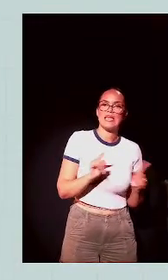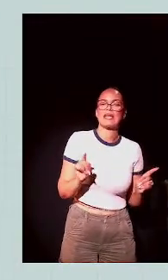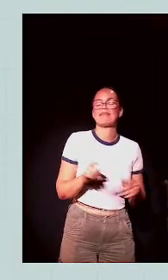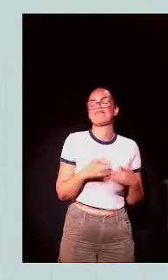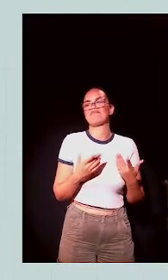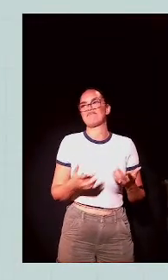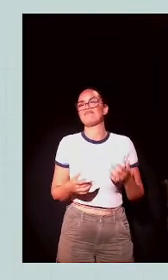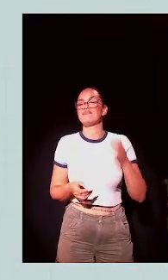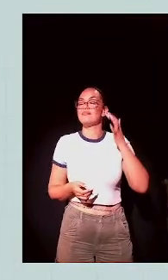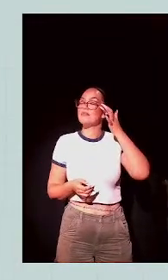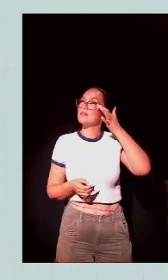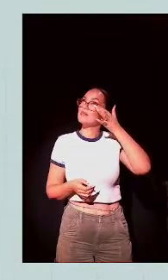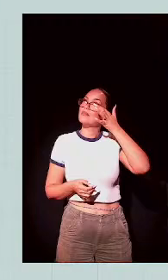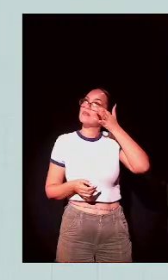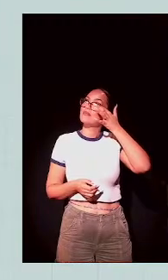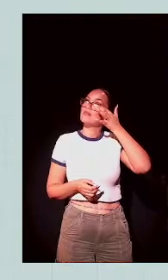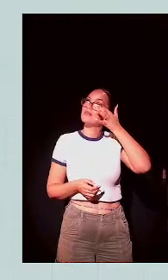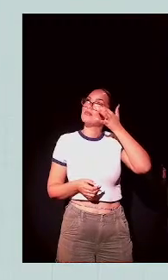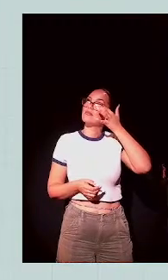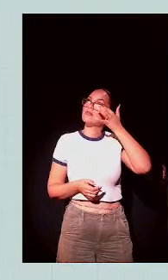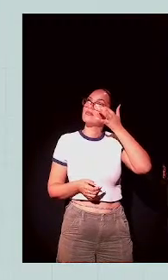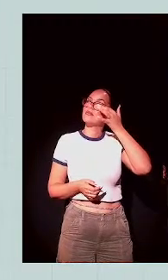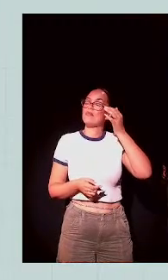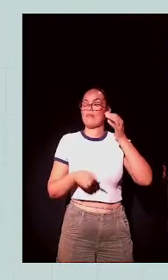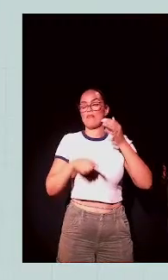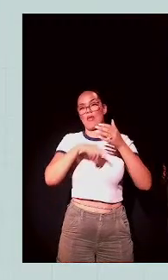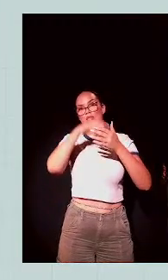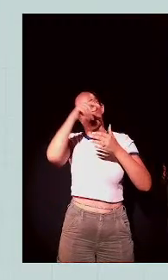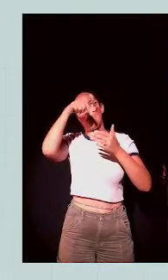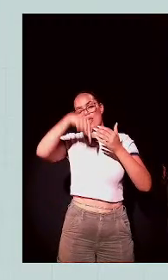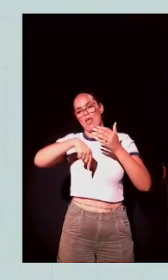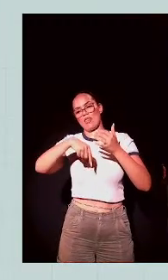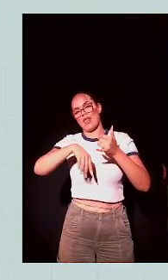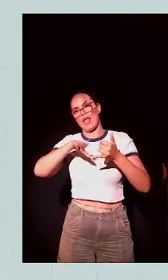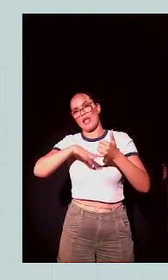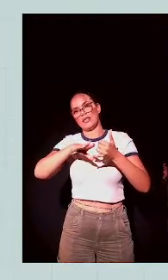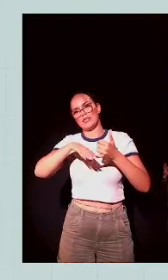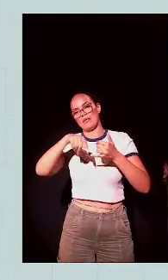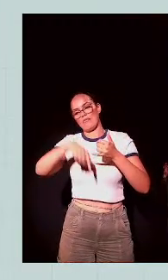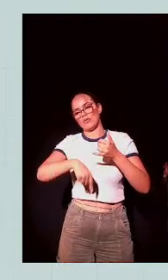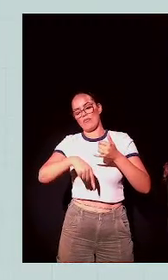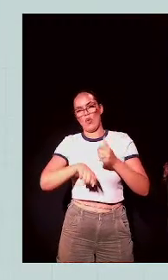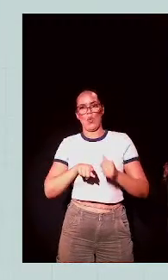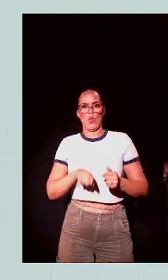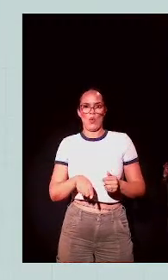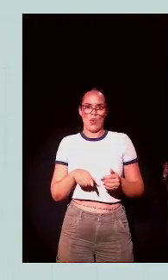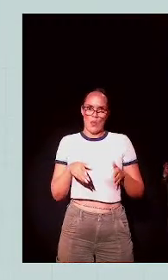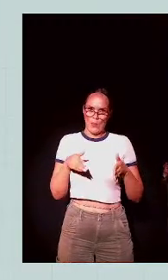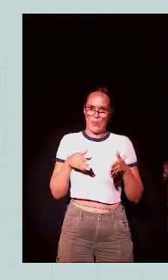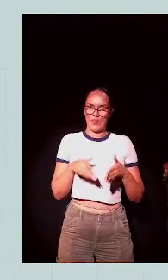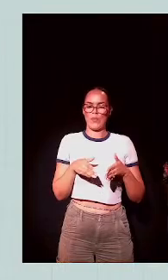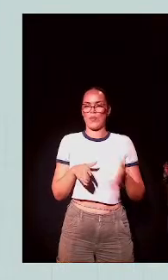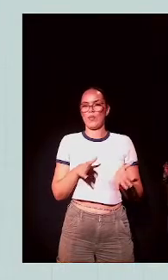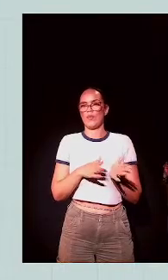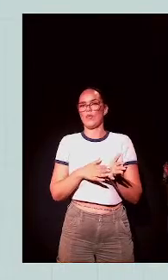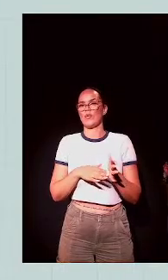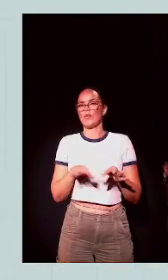yeah, the Alex White one at the bottom is specifically on modular synths and their contemporary